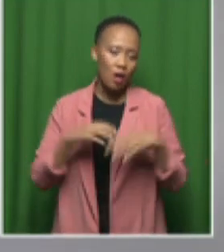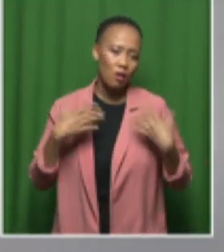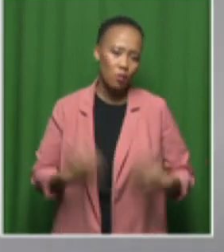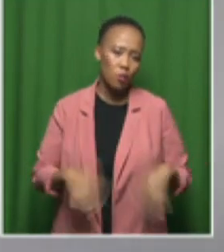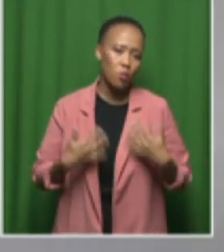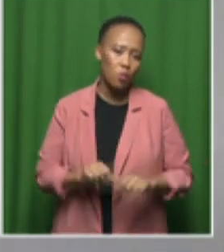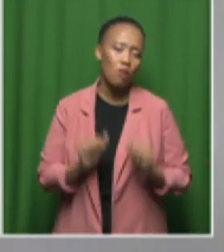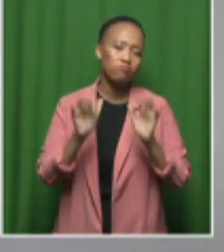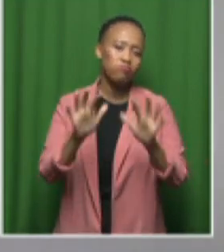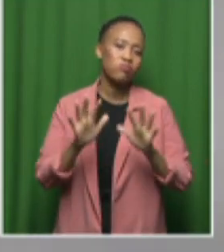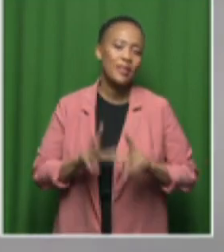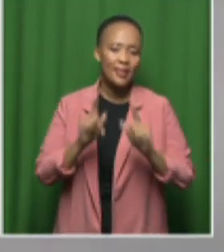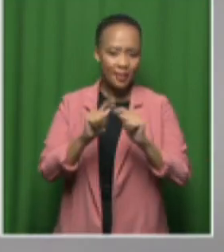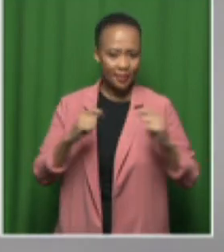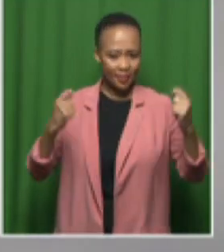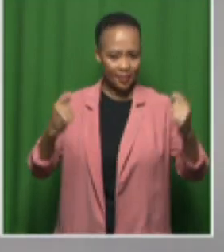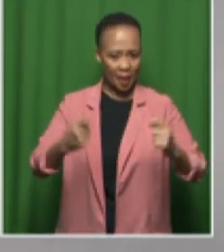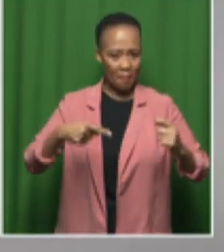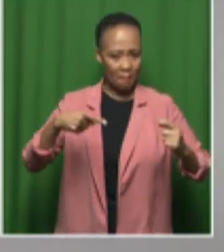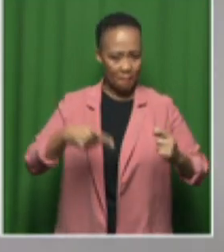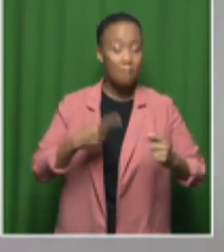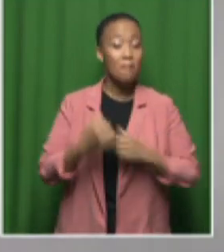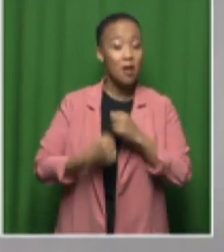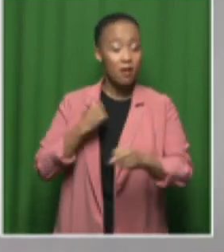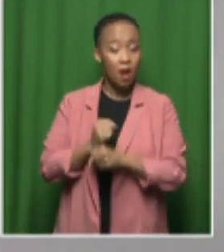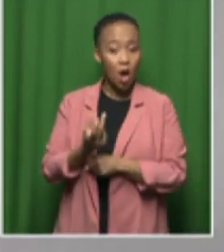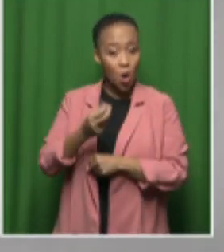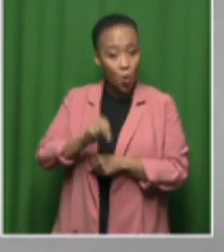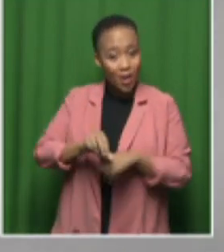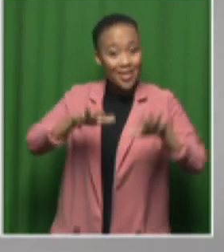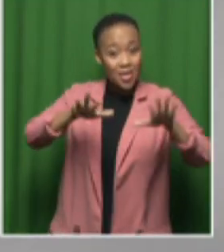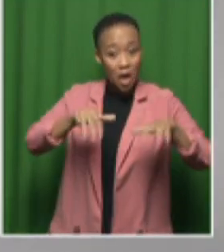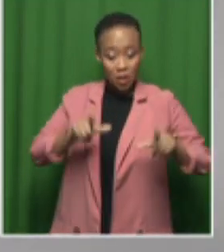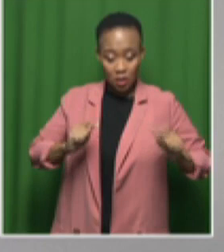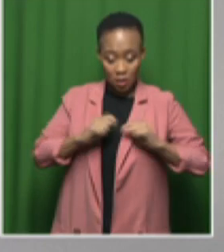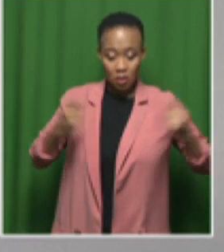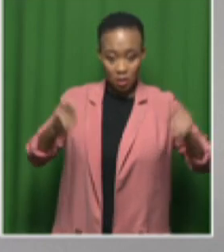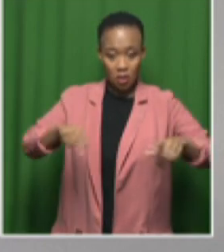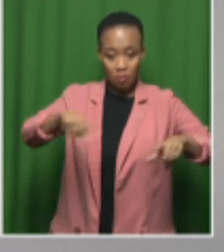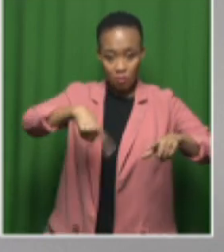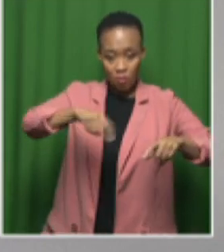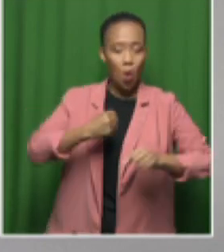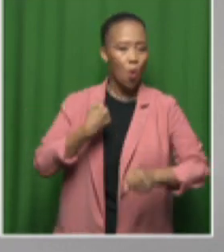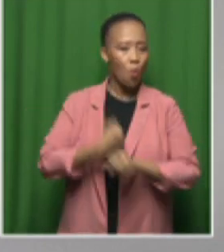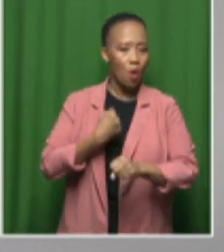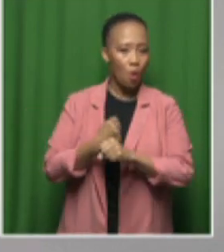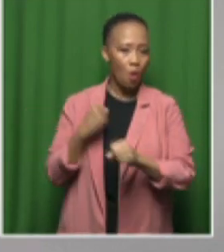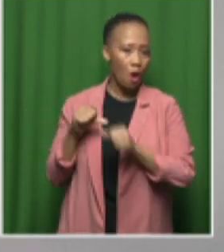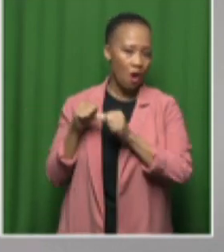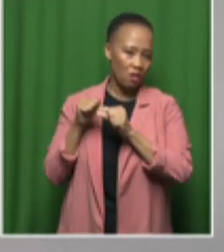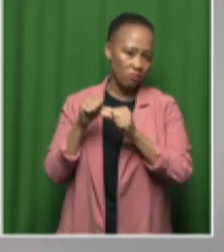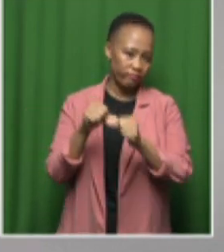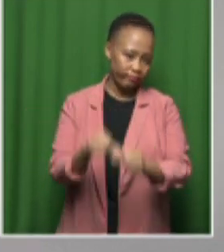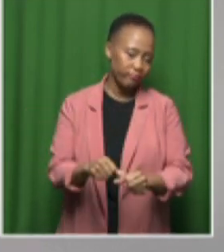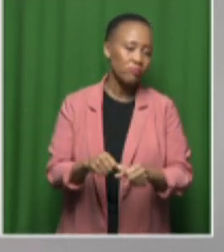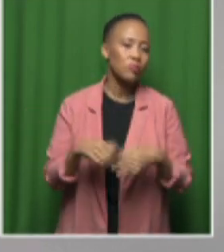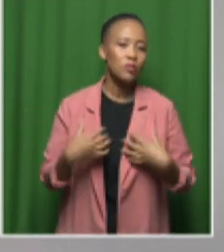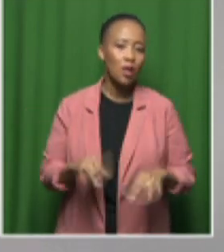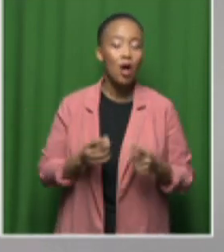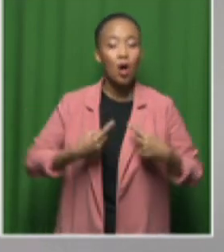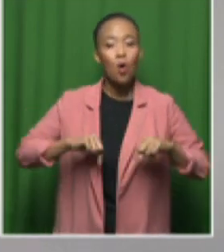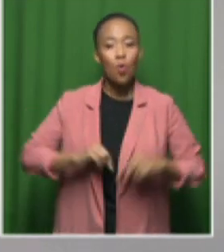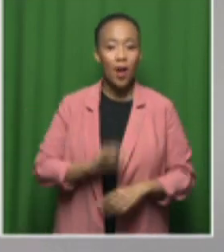working on this show since 2019. And we've been able to pull out some incredible references